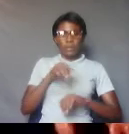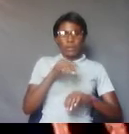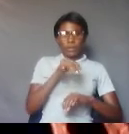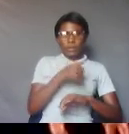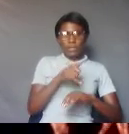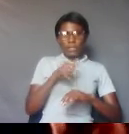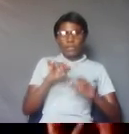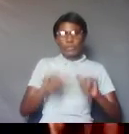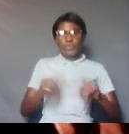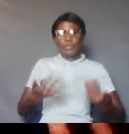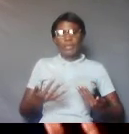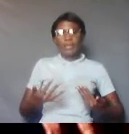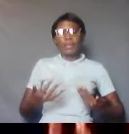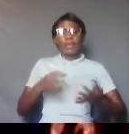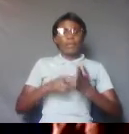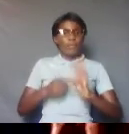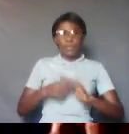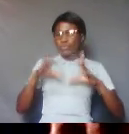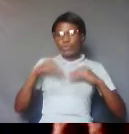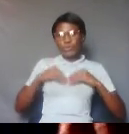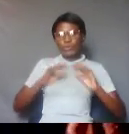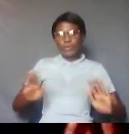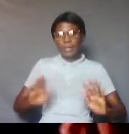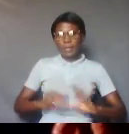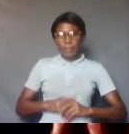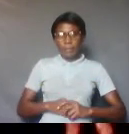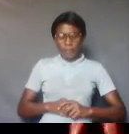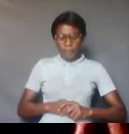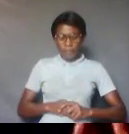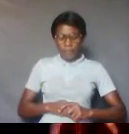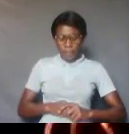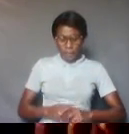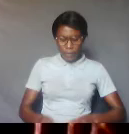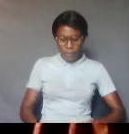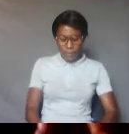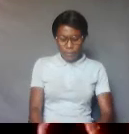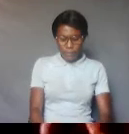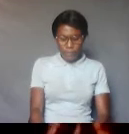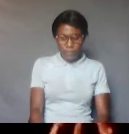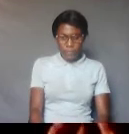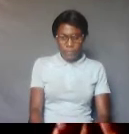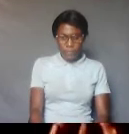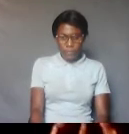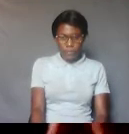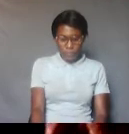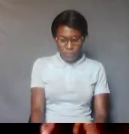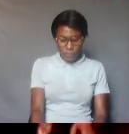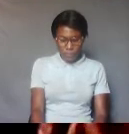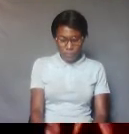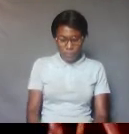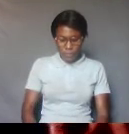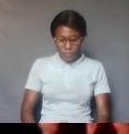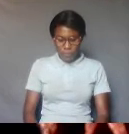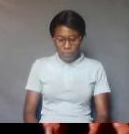also pushed me to be a social justice activist as well in part of the development sector, just trying to make a voice and trying to